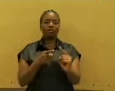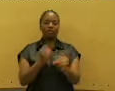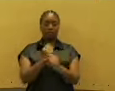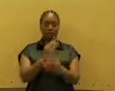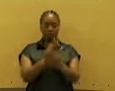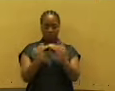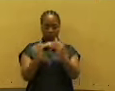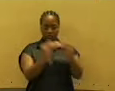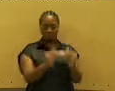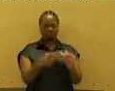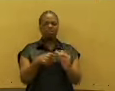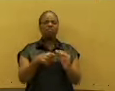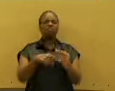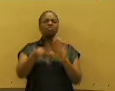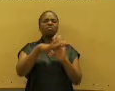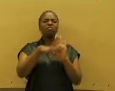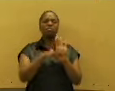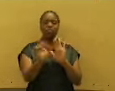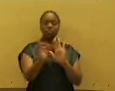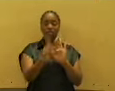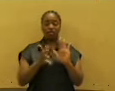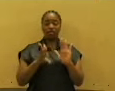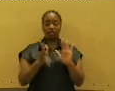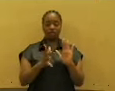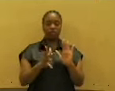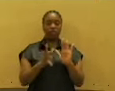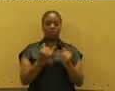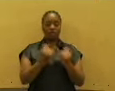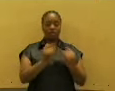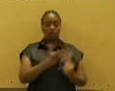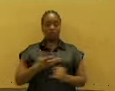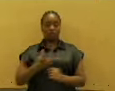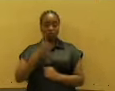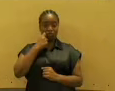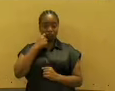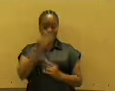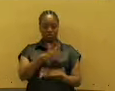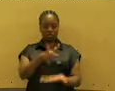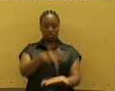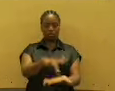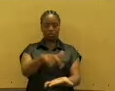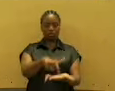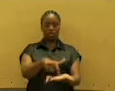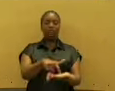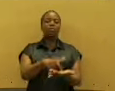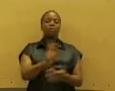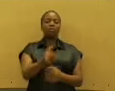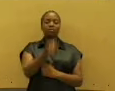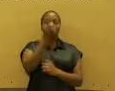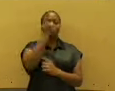engage in as the Center for Sexualities, AIDS, and Gender. We may understand a barometer as something that